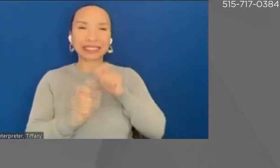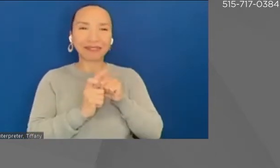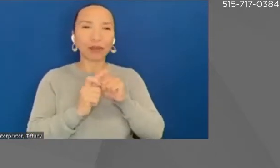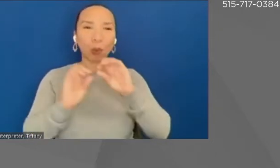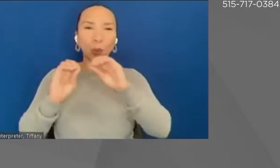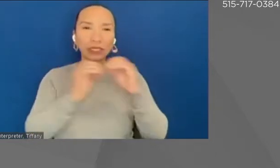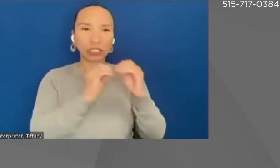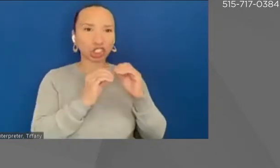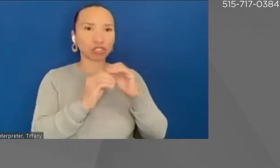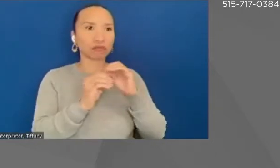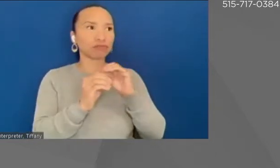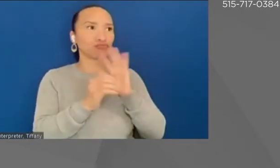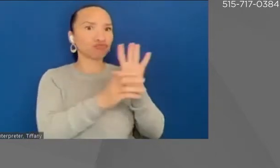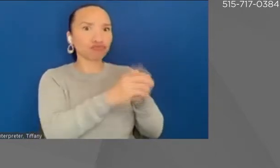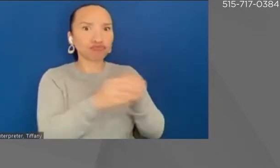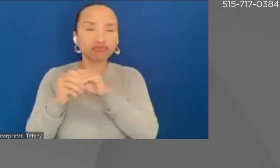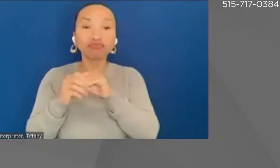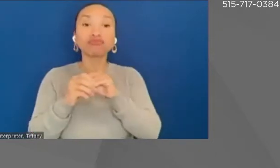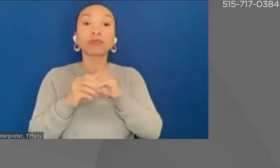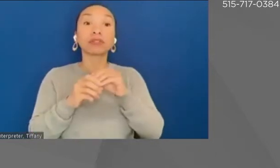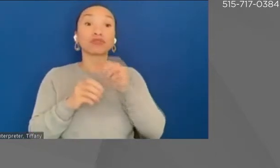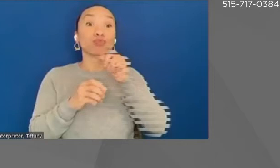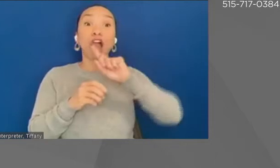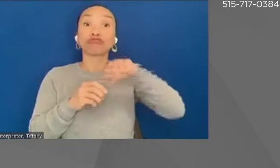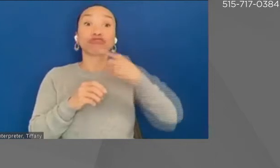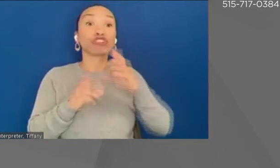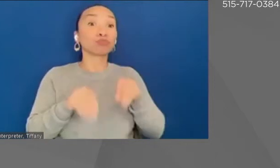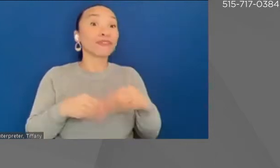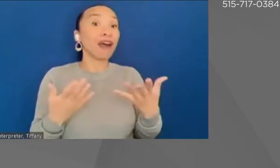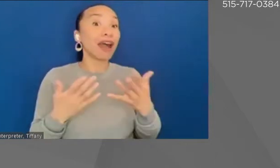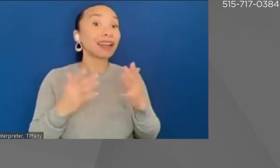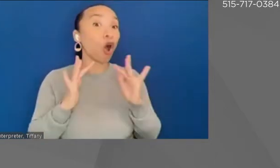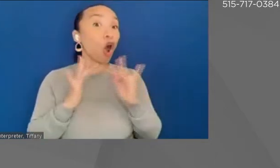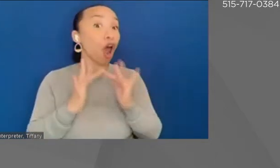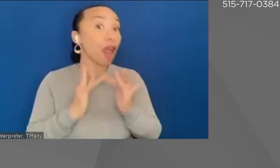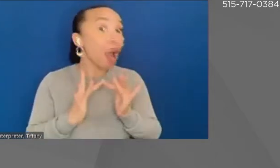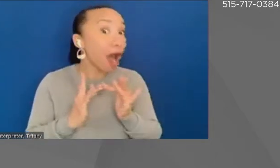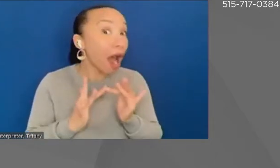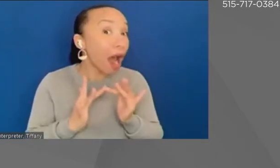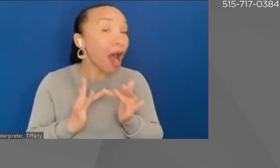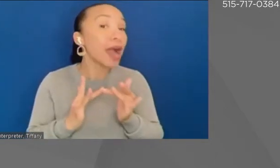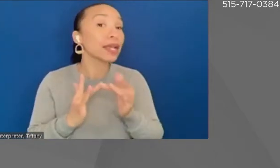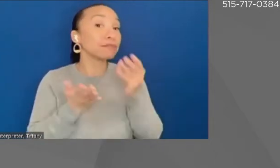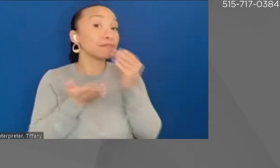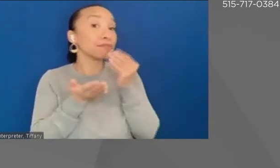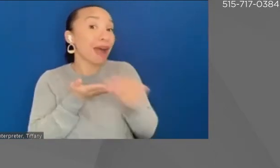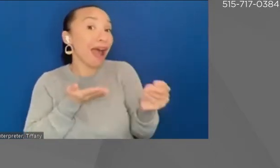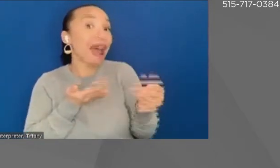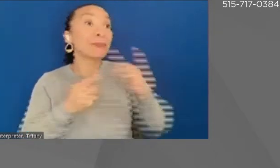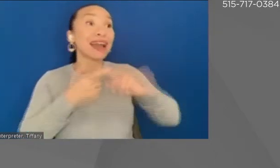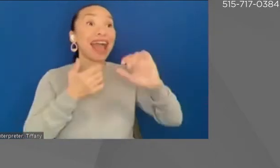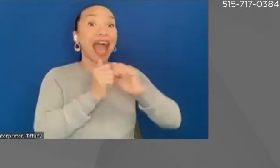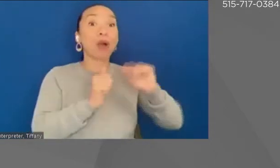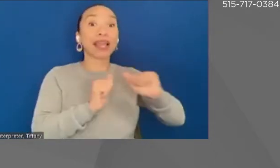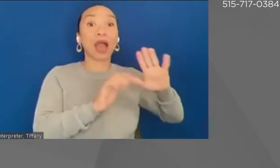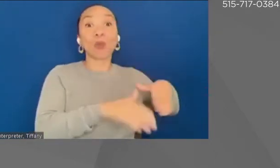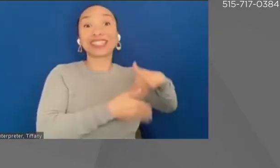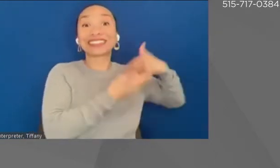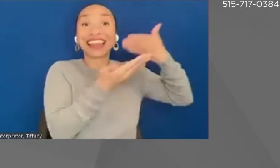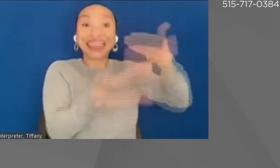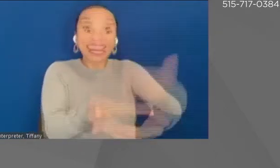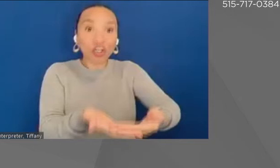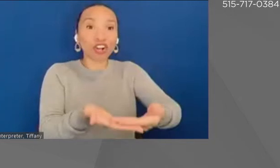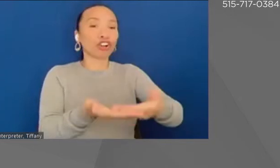providing healthy, accessible food through online and e-commerce, but also how can we get those groceries delivered to these individuals